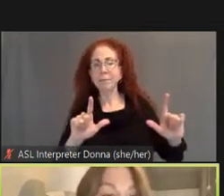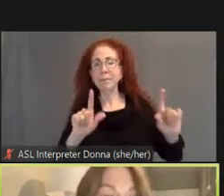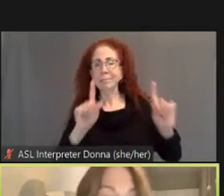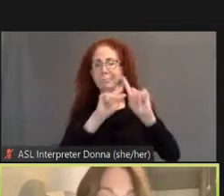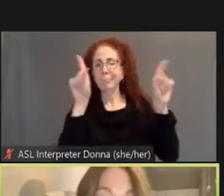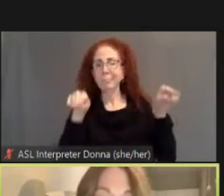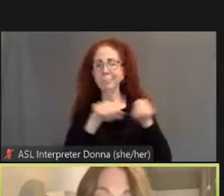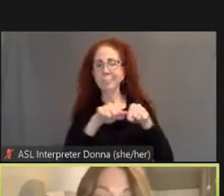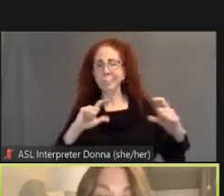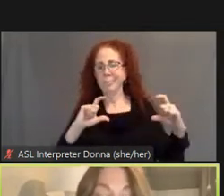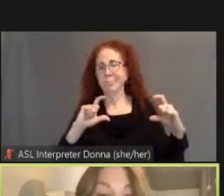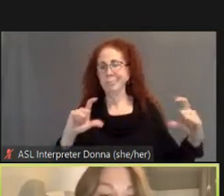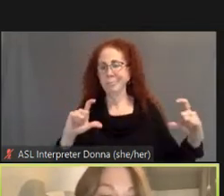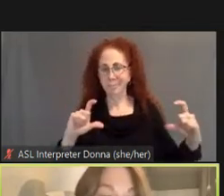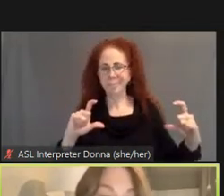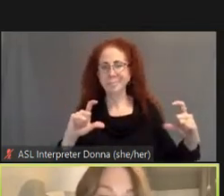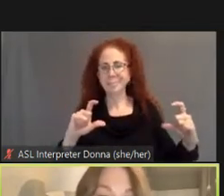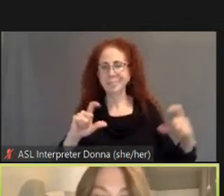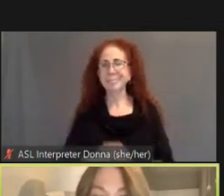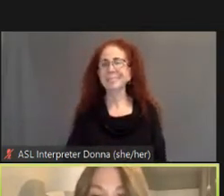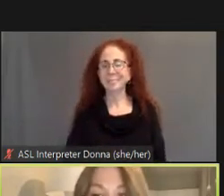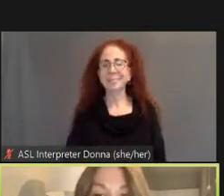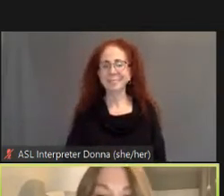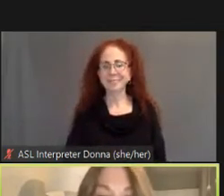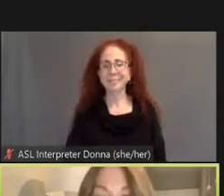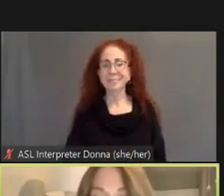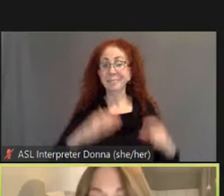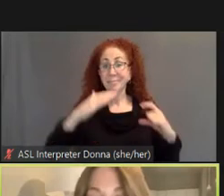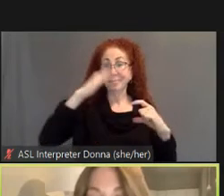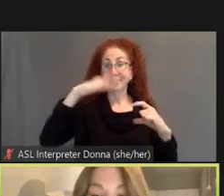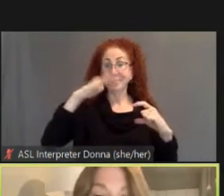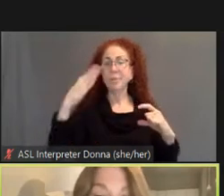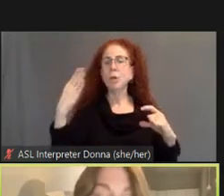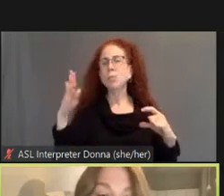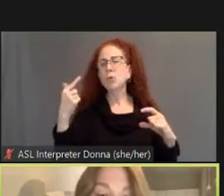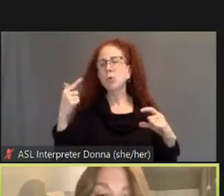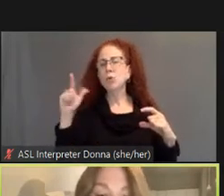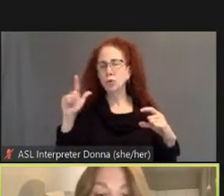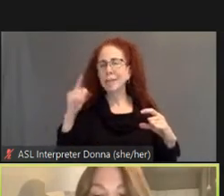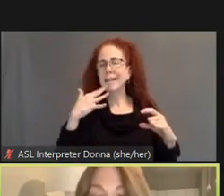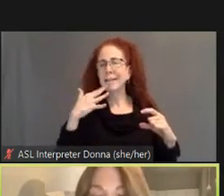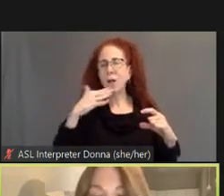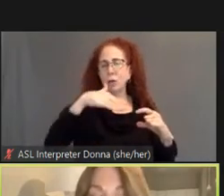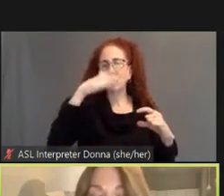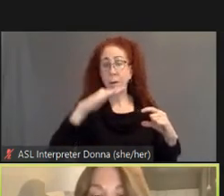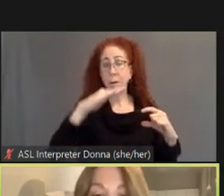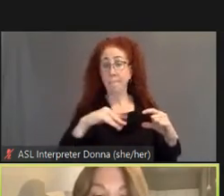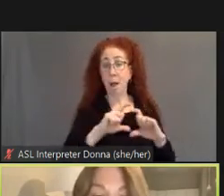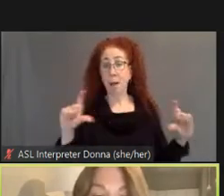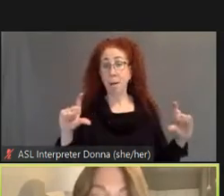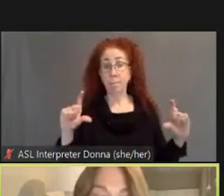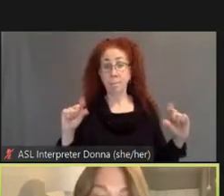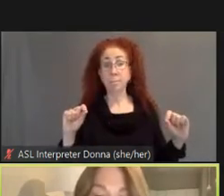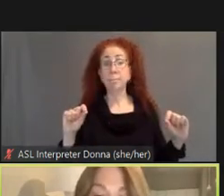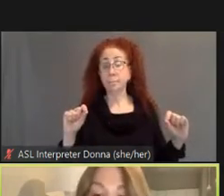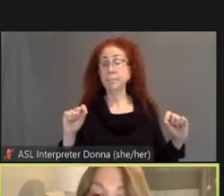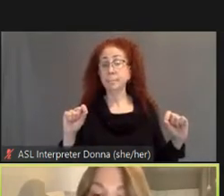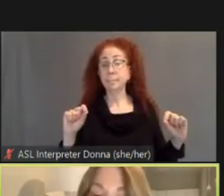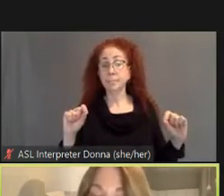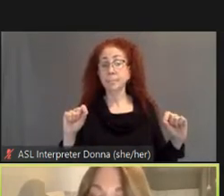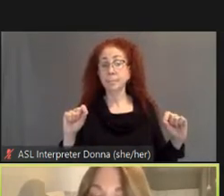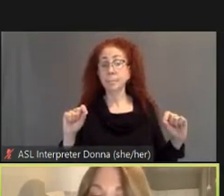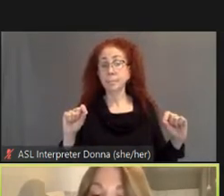About 3/4 of the top of the slide is a blue-green color. The bottom quarter